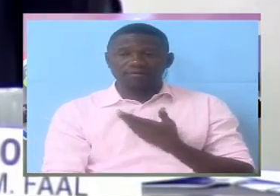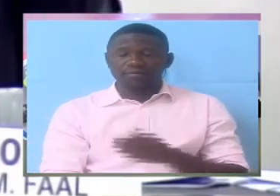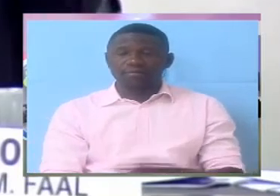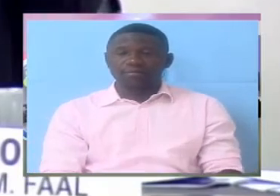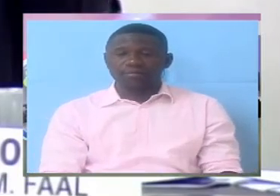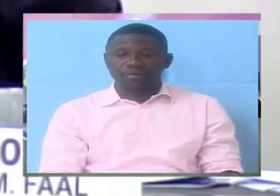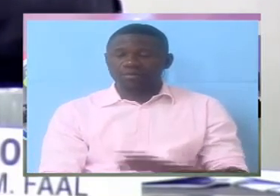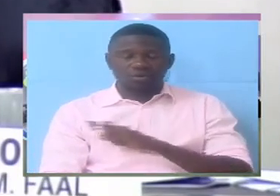I was in the panel.